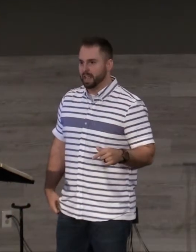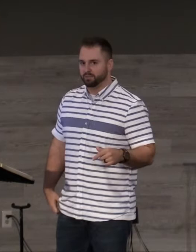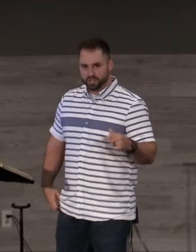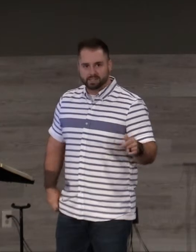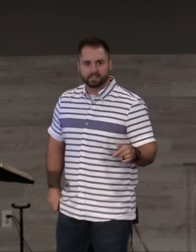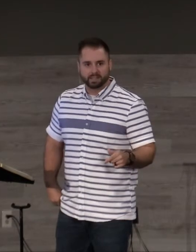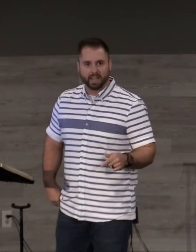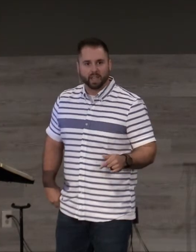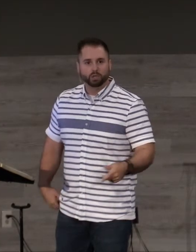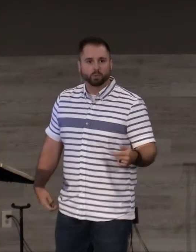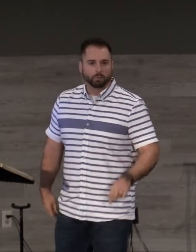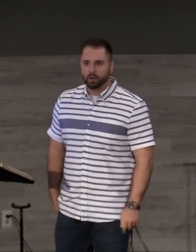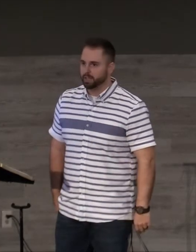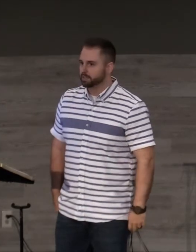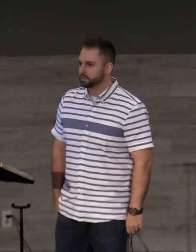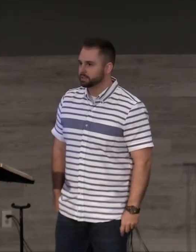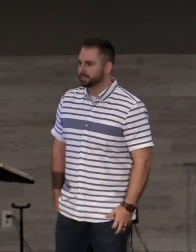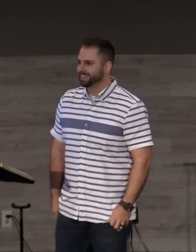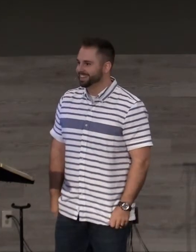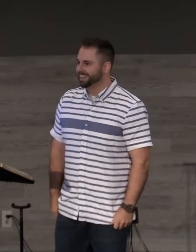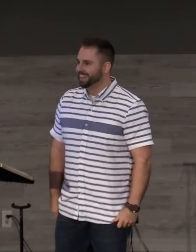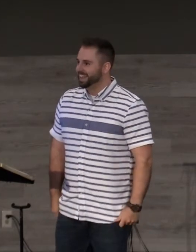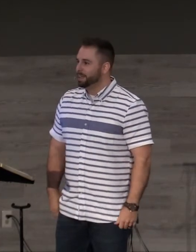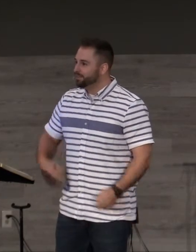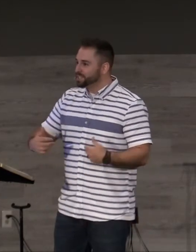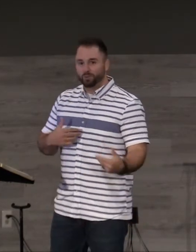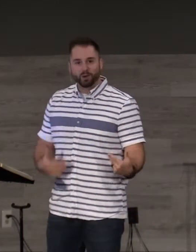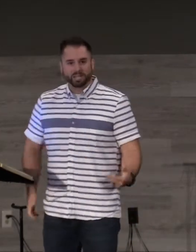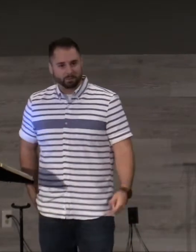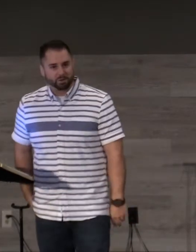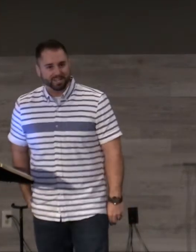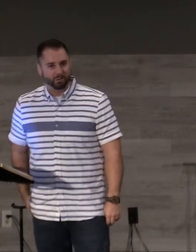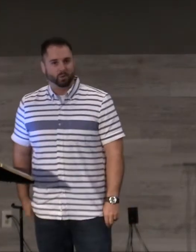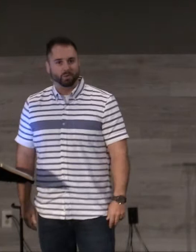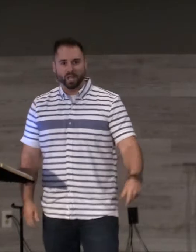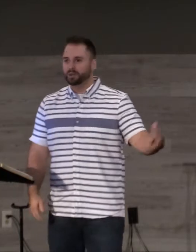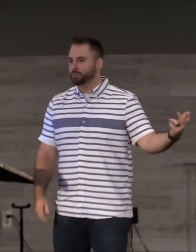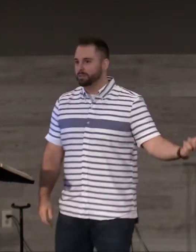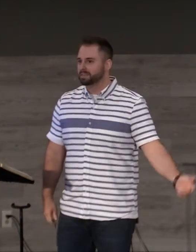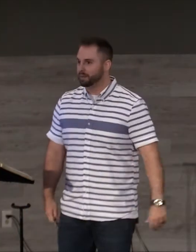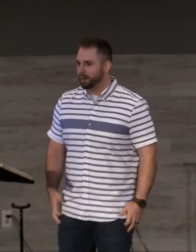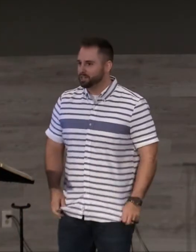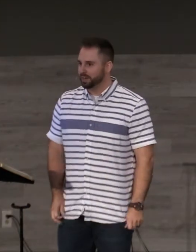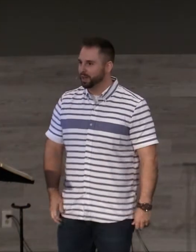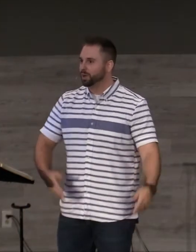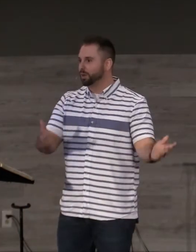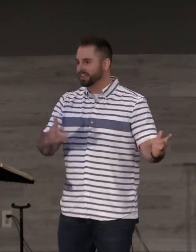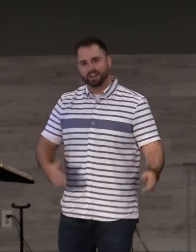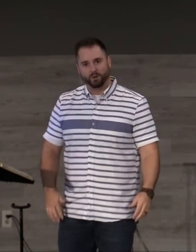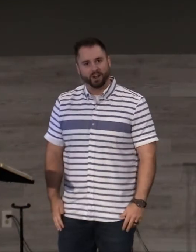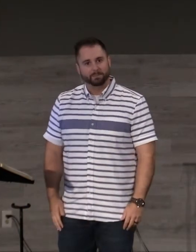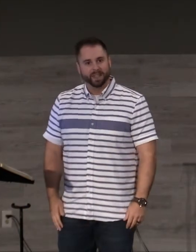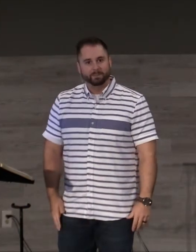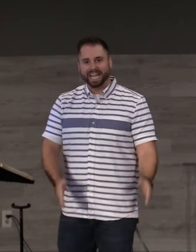Jesus' name, for Jesus' sake, you'd throw a party? Many of us, if we don't get the promotion that we want, we go into 3 months of depression and we don't want to work